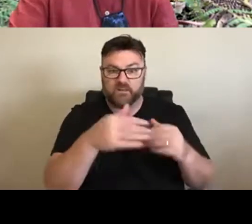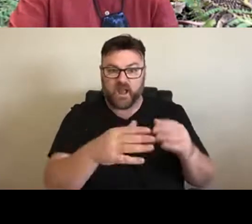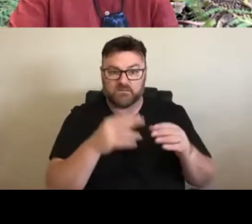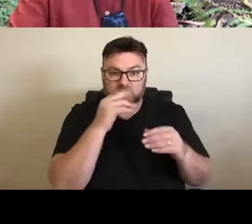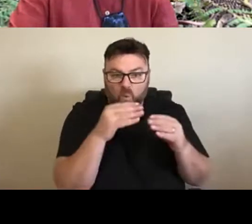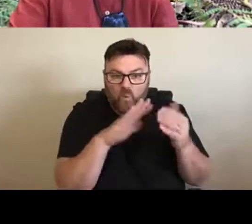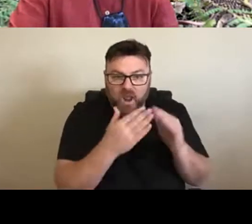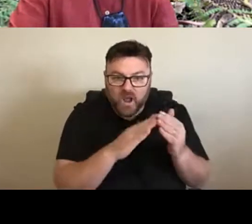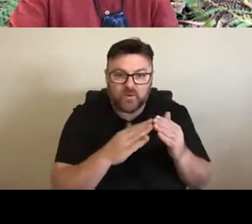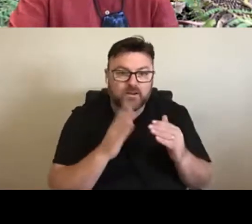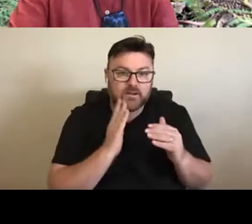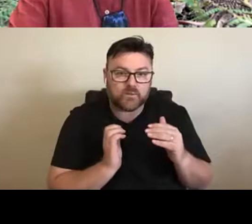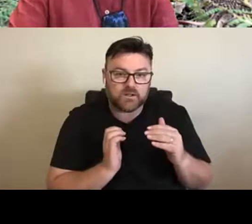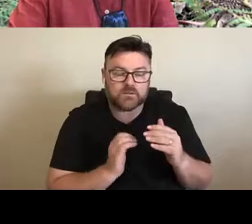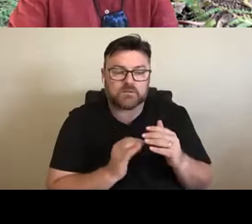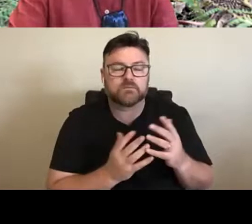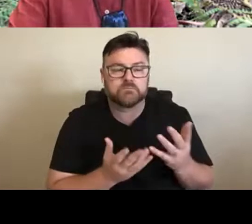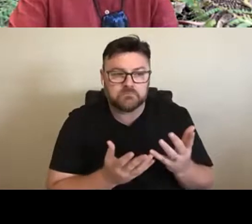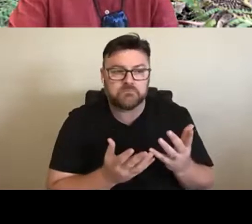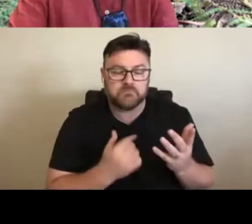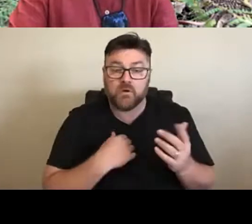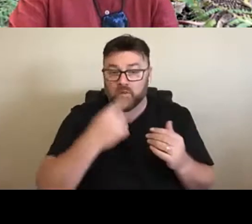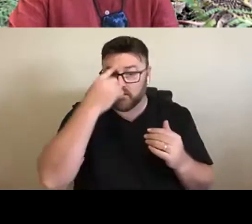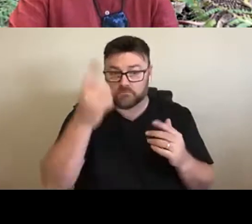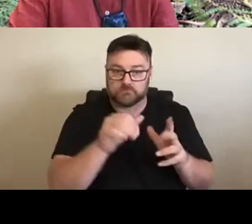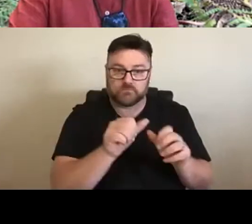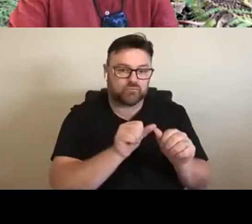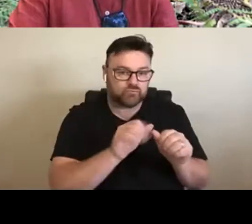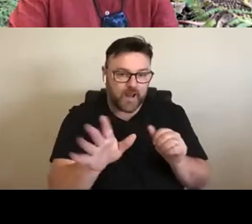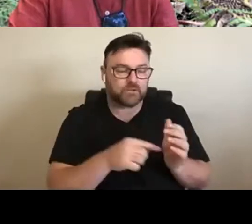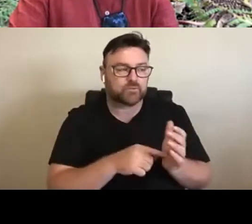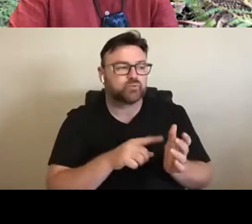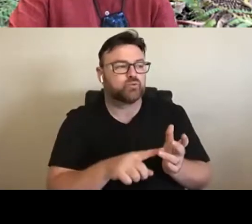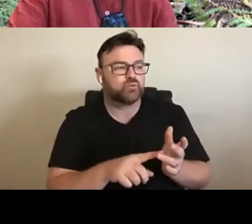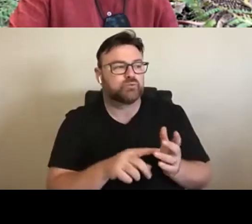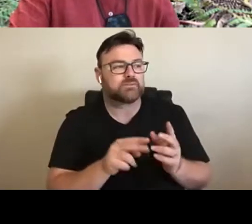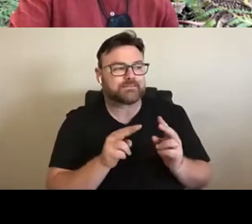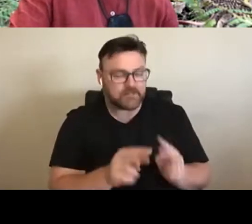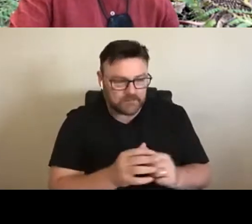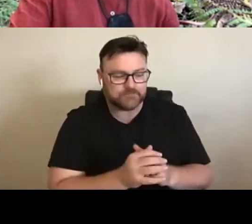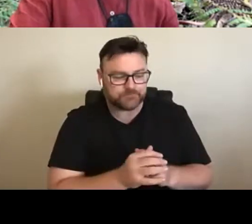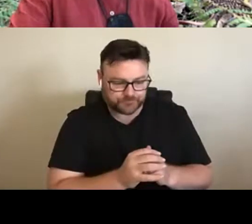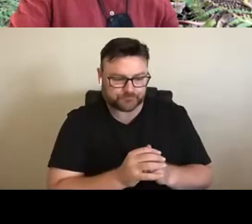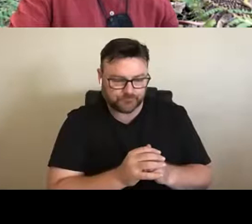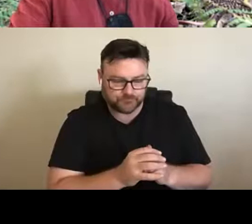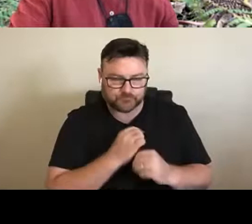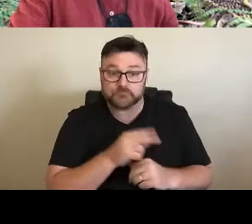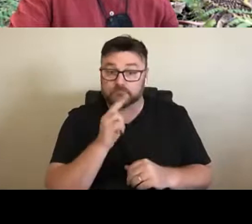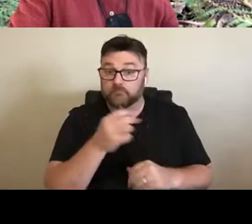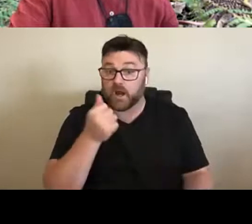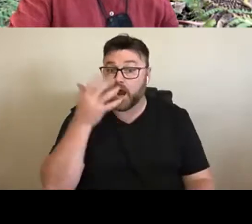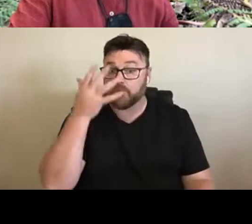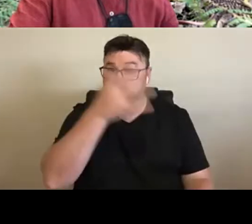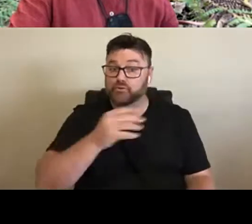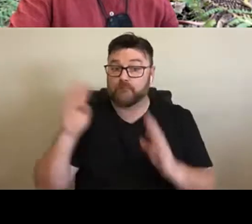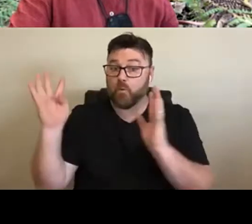framework. So I think it'd be great to see. I saw there was an Aboriginal forum in Armidale